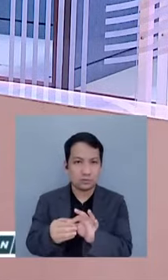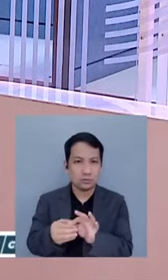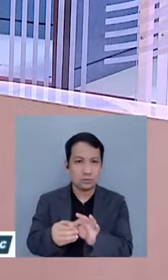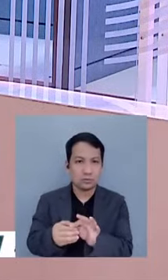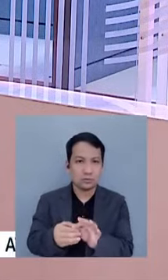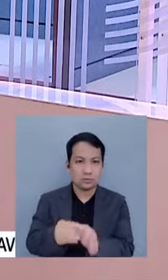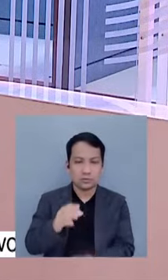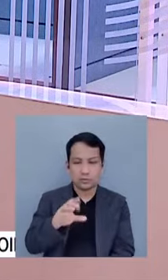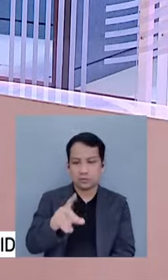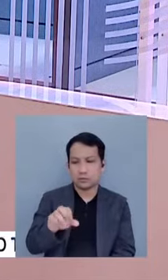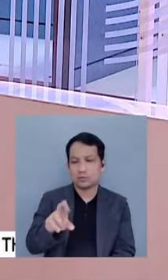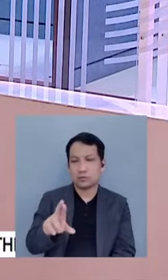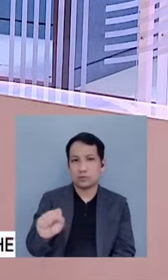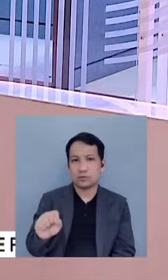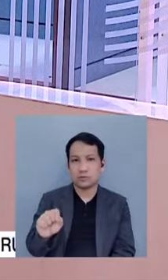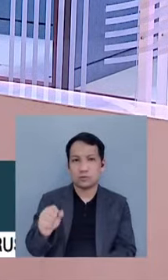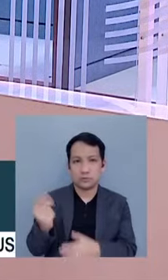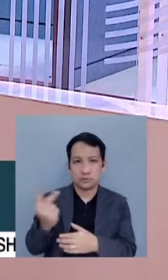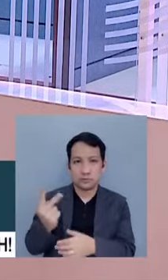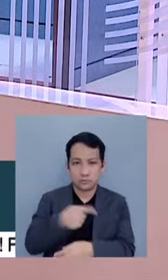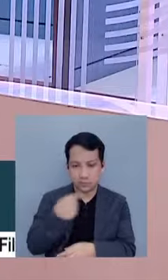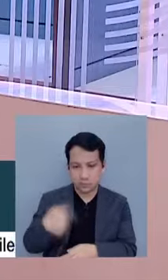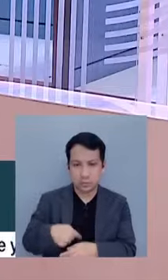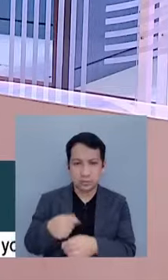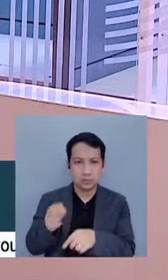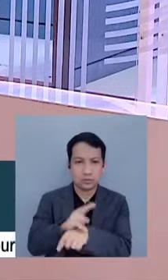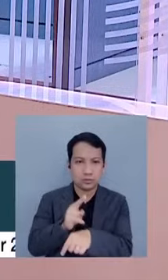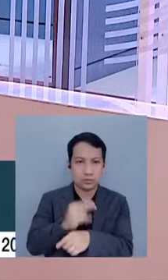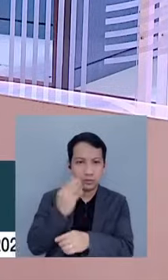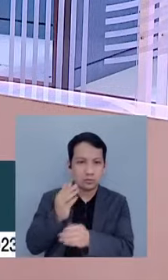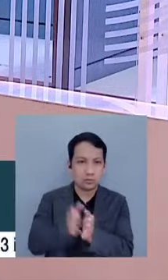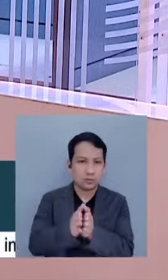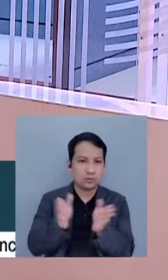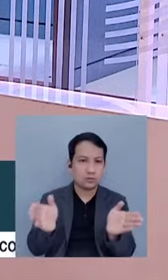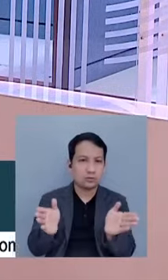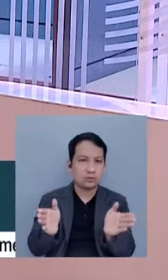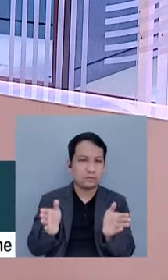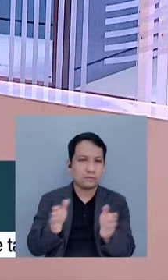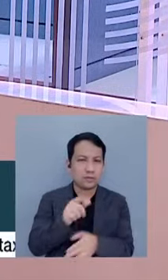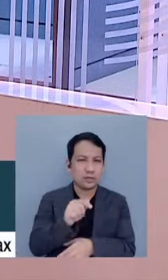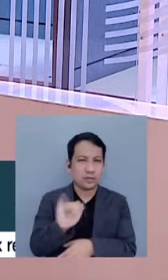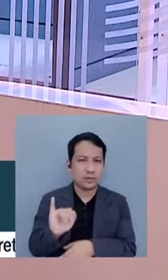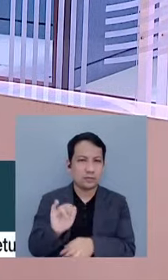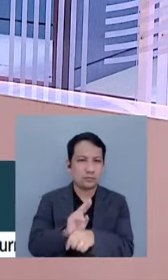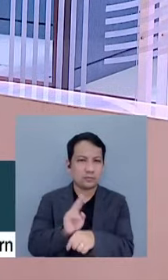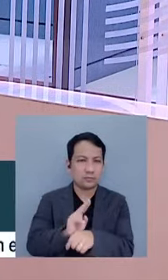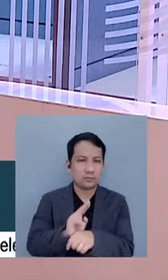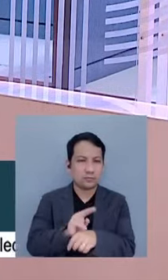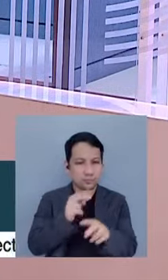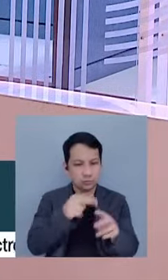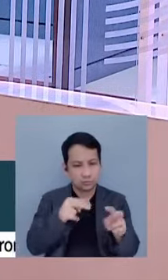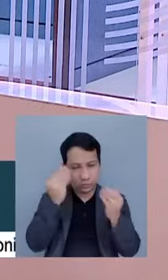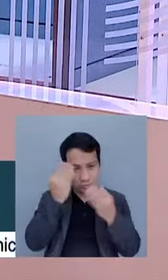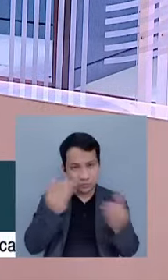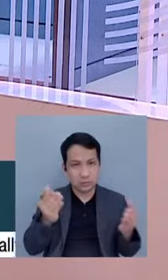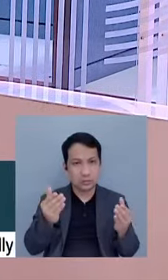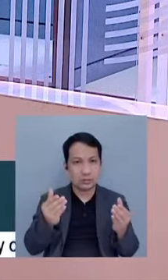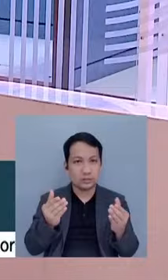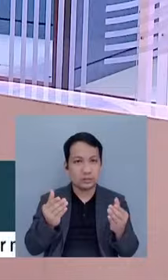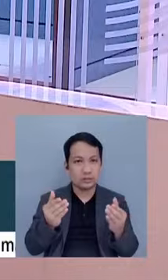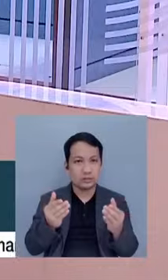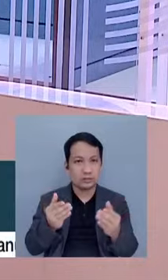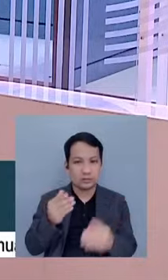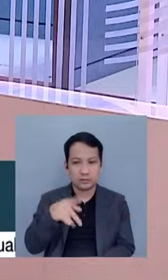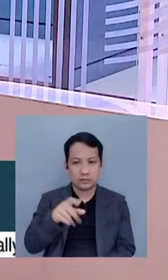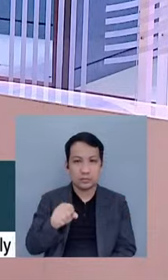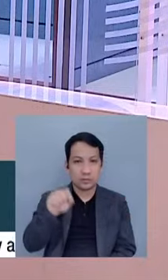CrowdStrike said these Chinese hackers are now using generative artificial intelligence for surveillance and intellectual property theft in Southeast